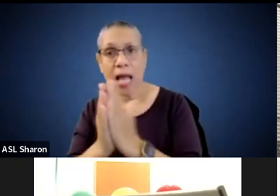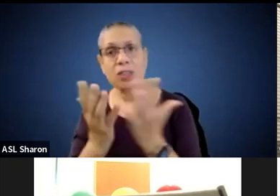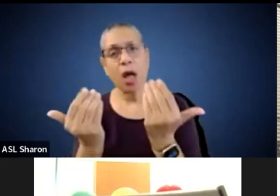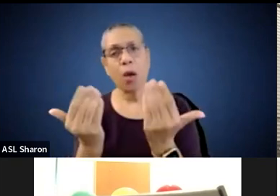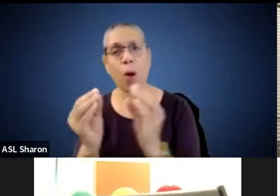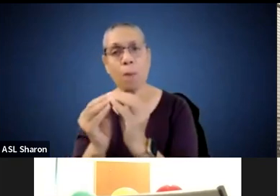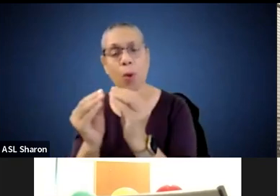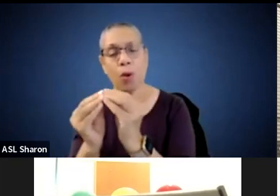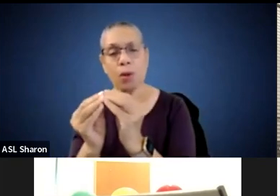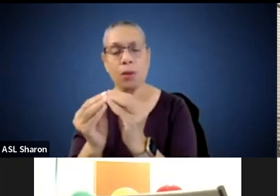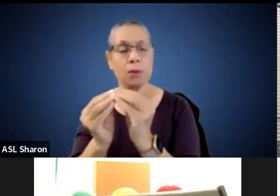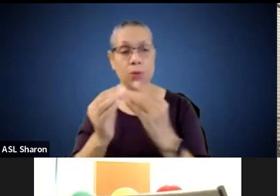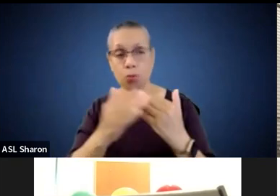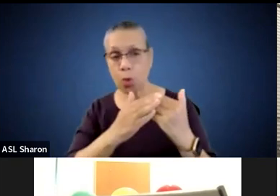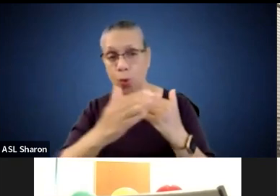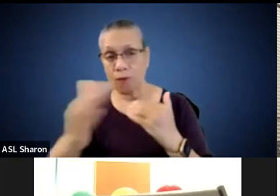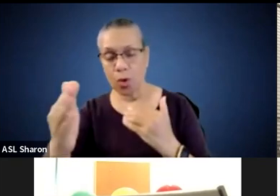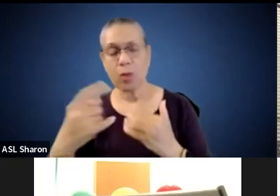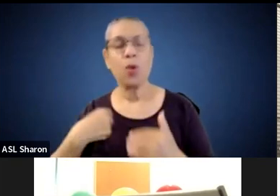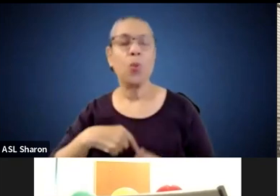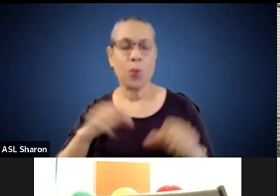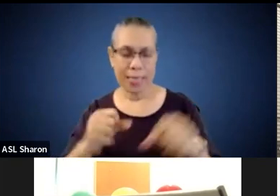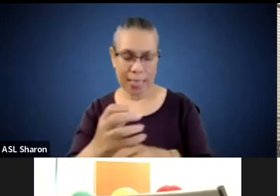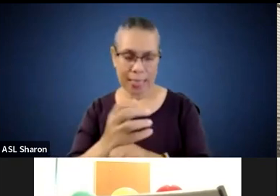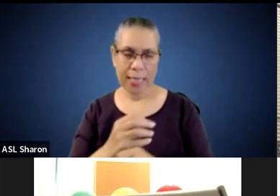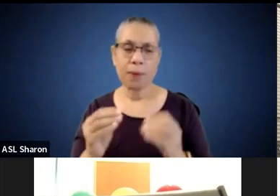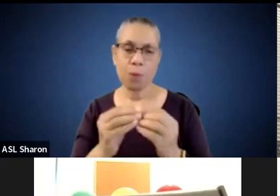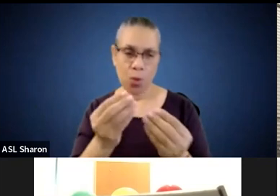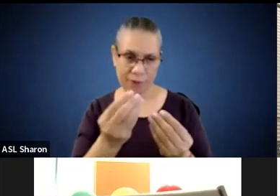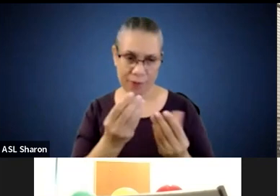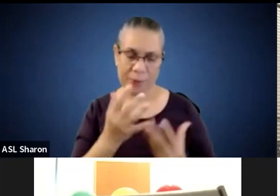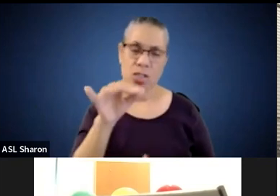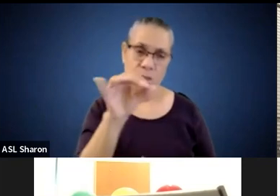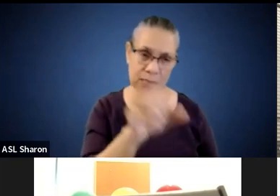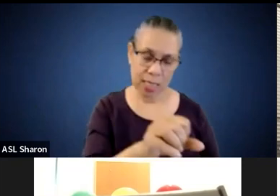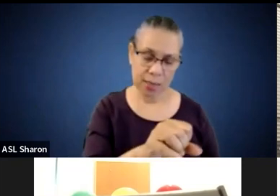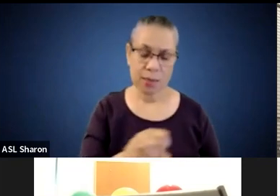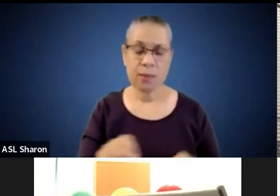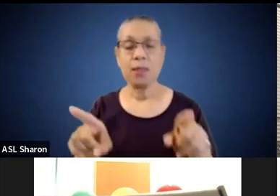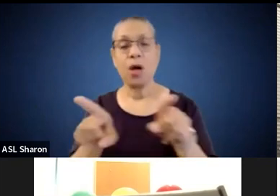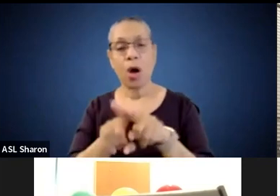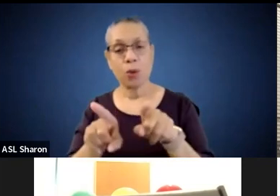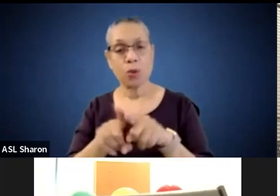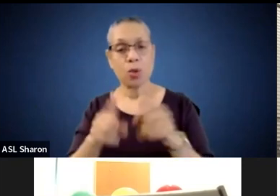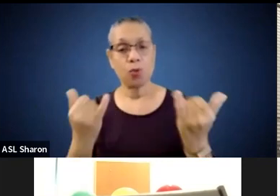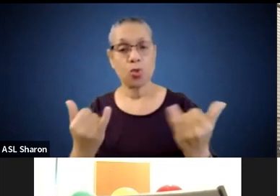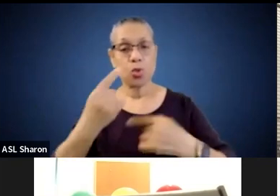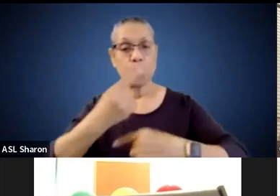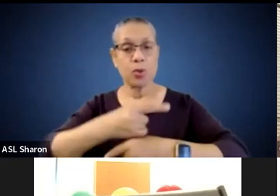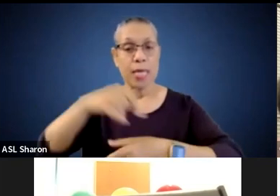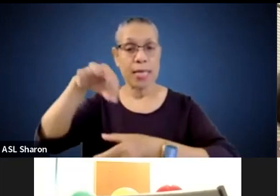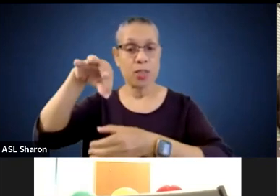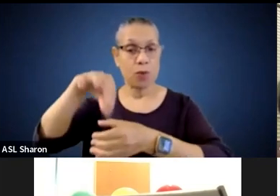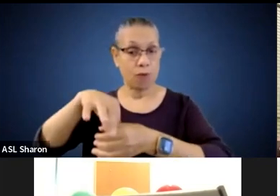forward that is something we can get I also have come to understand that the vote we make on this budget